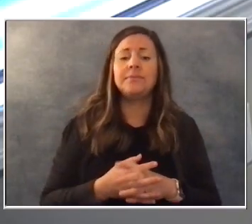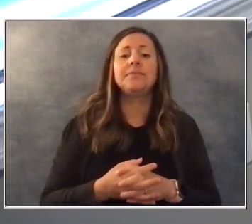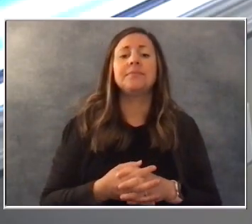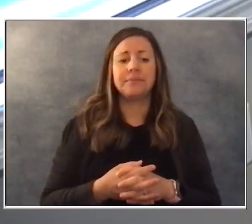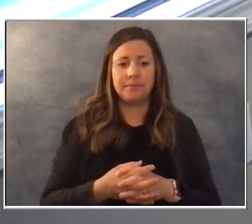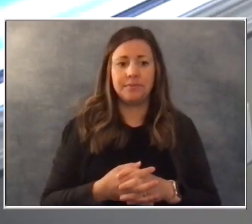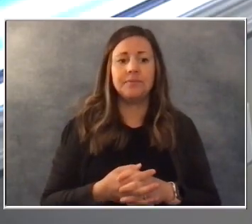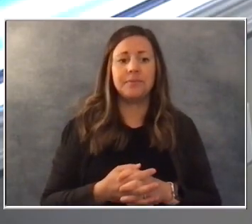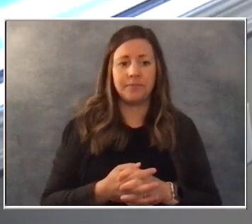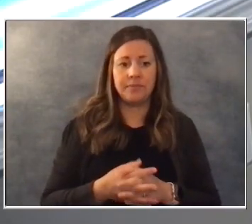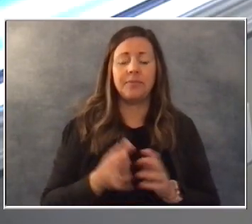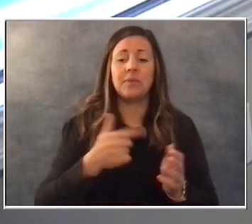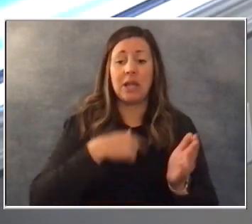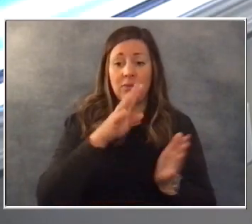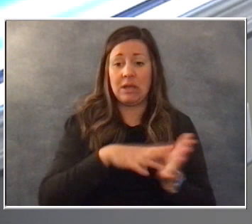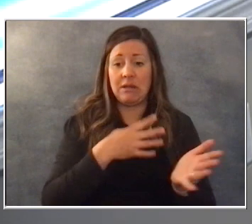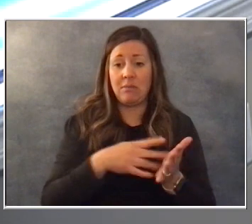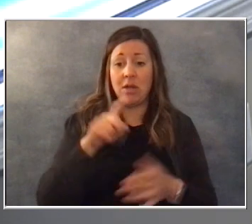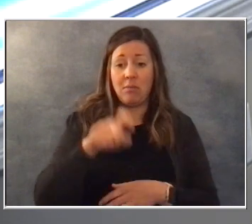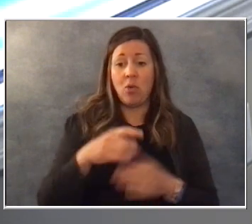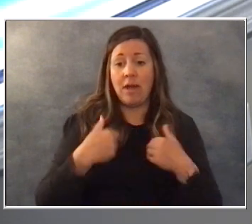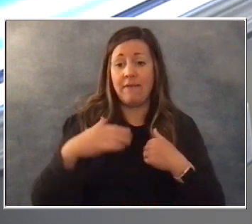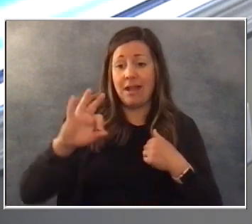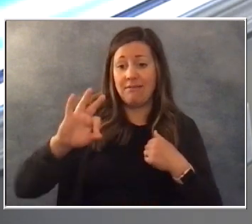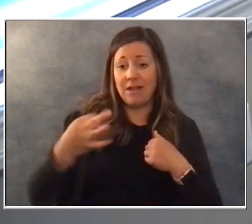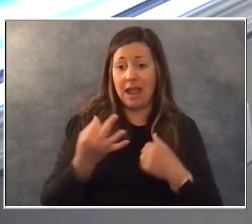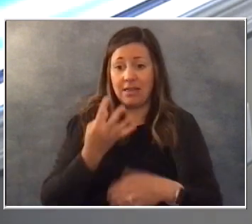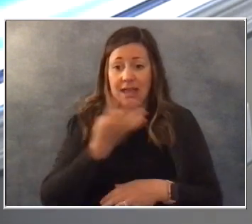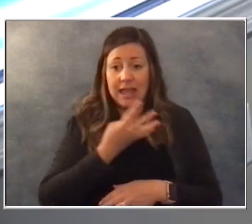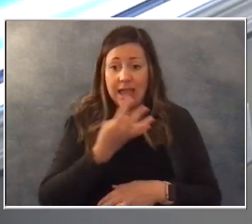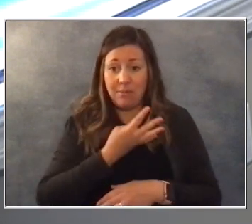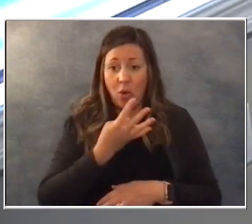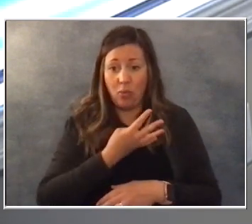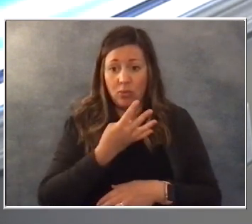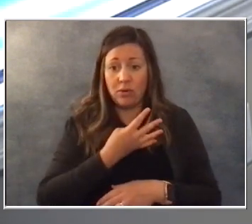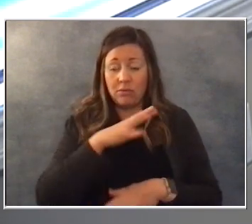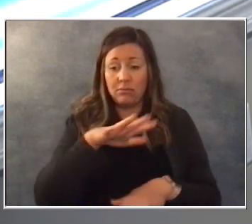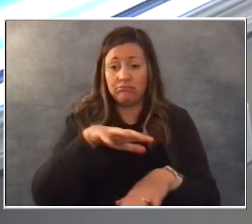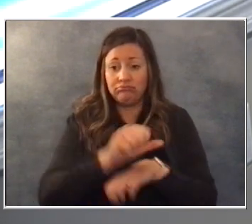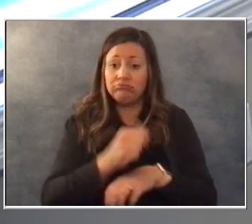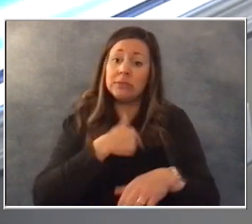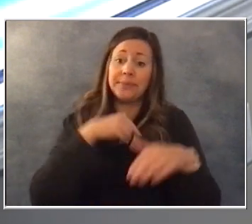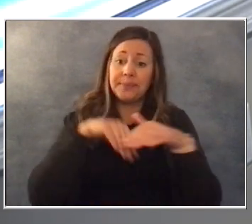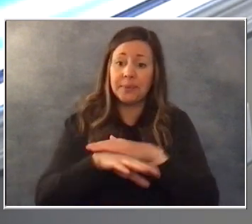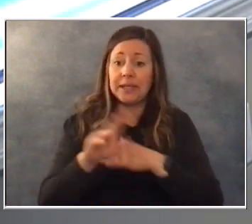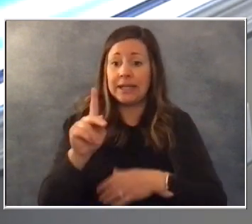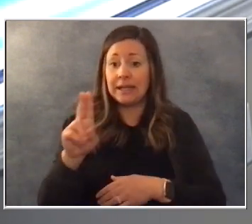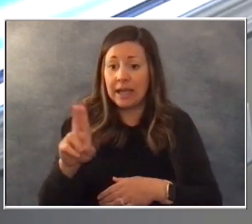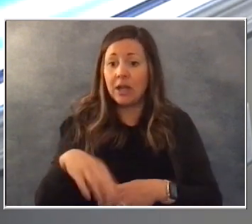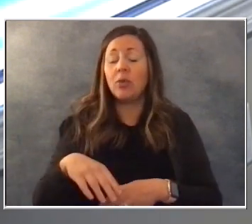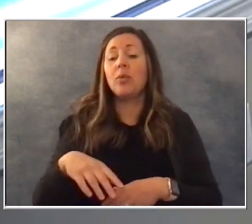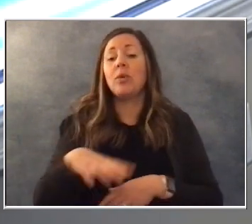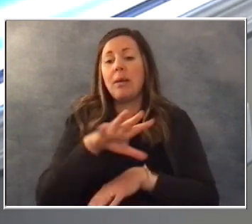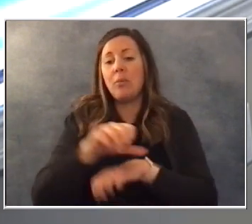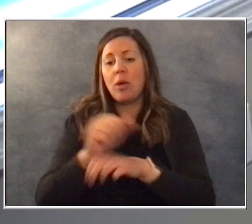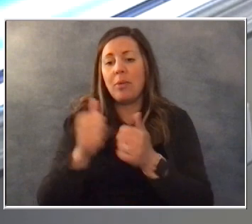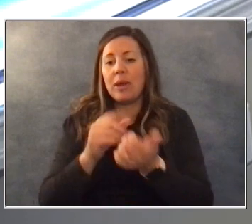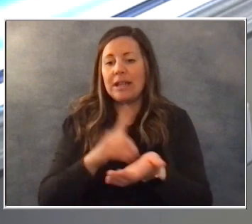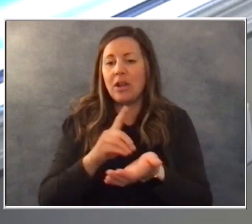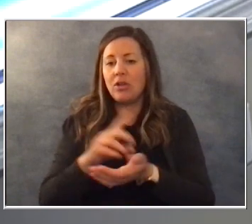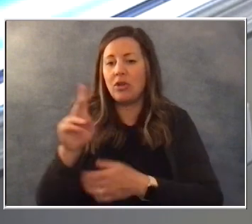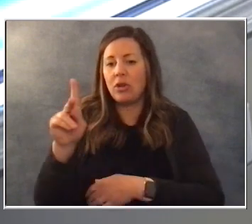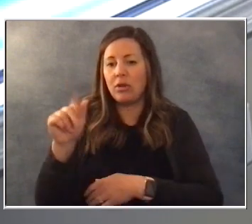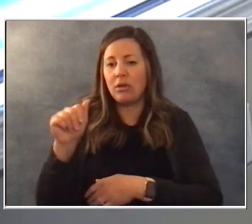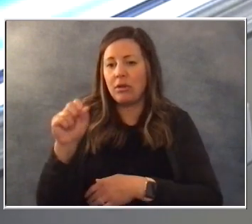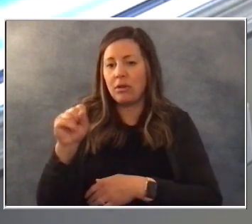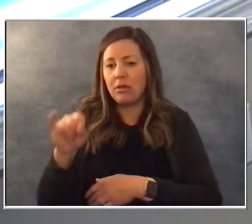I was scheduled to do my 9th chemo session. I had gone into KU, and like I always did, I met with Dr. Kasi after my labs.